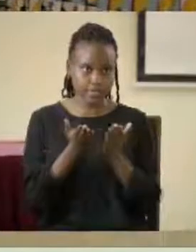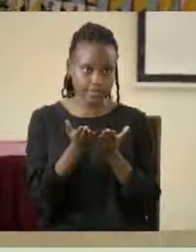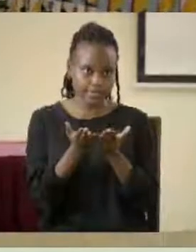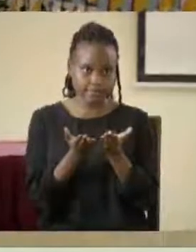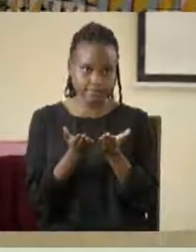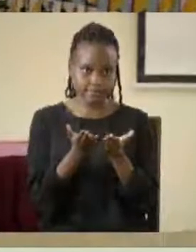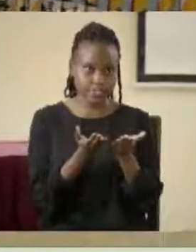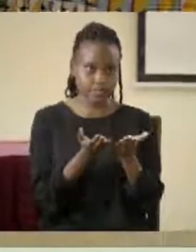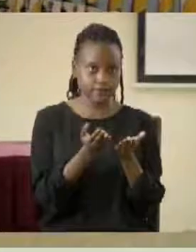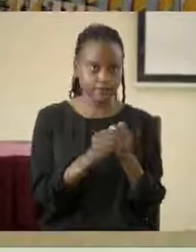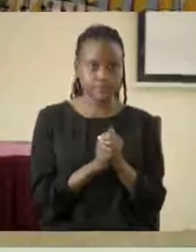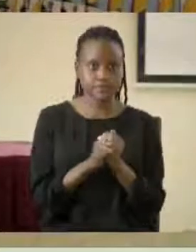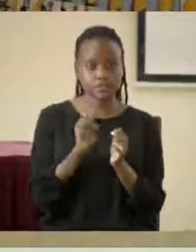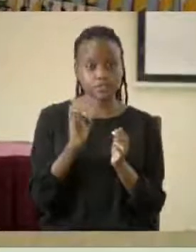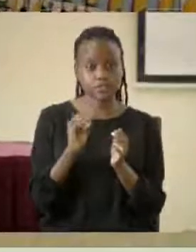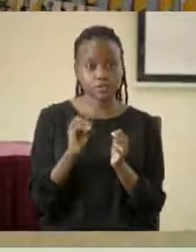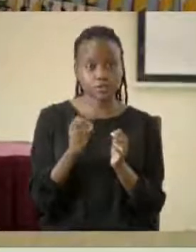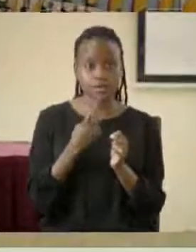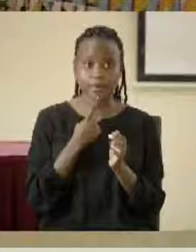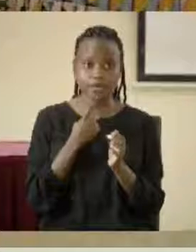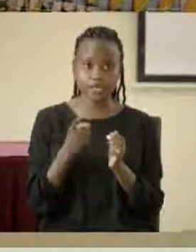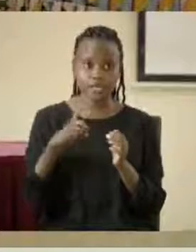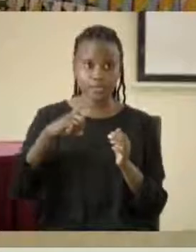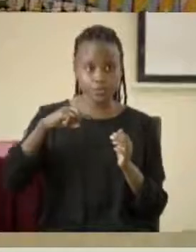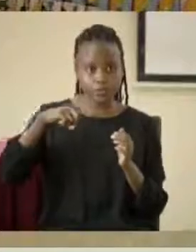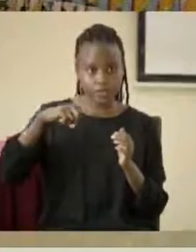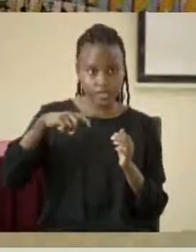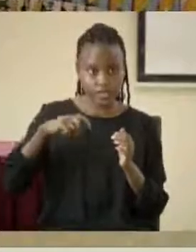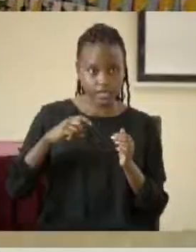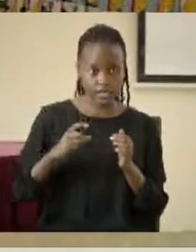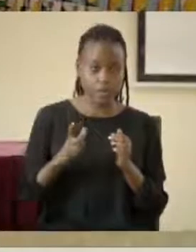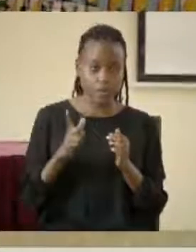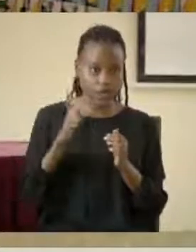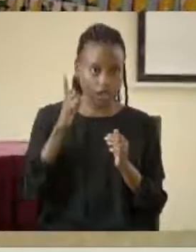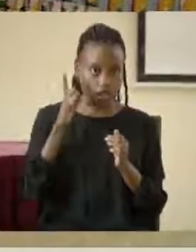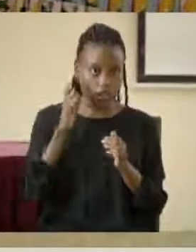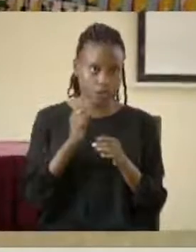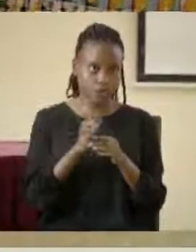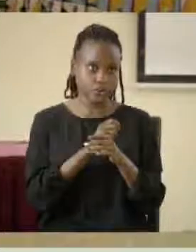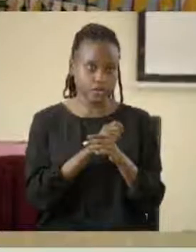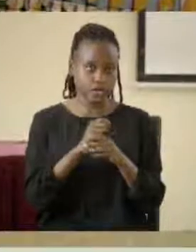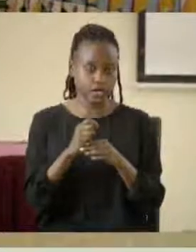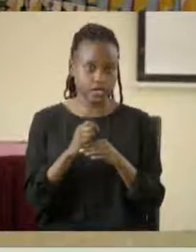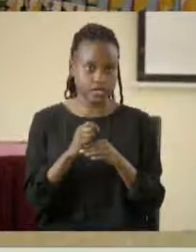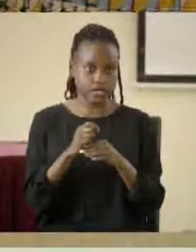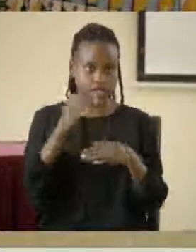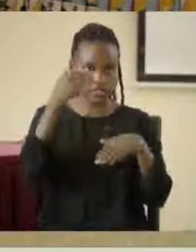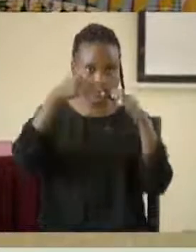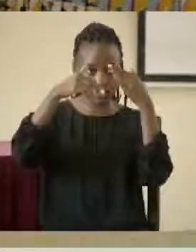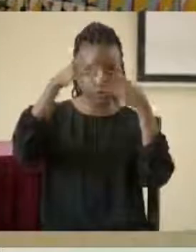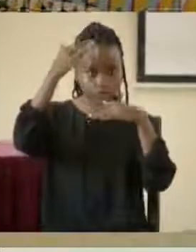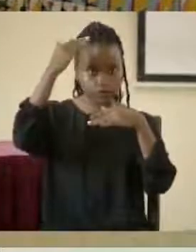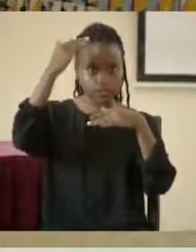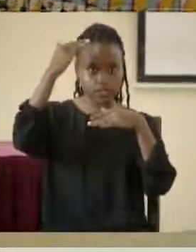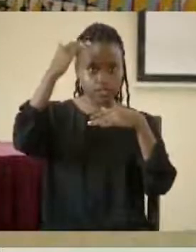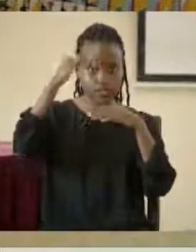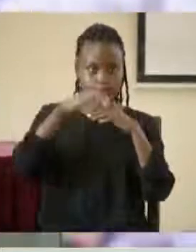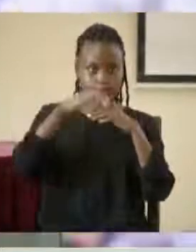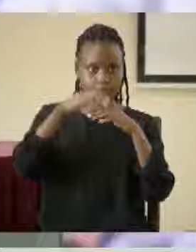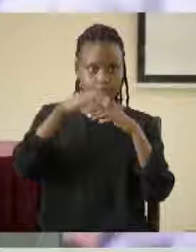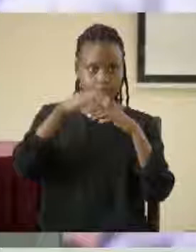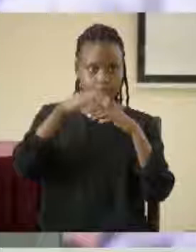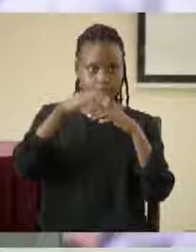serves. So in essence, we need our law training at university and also at the